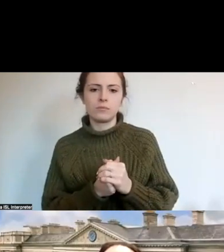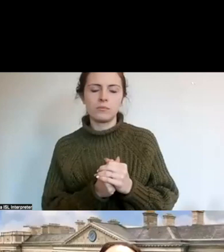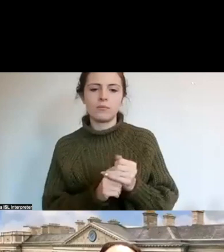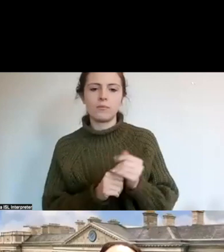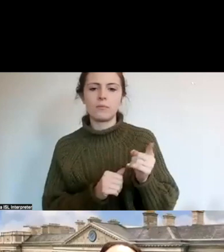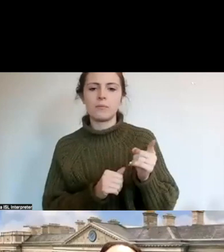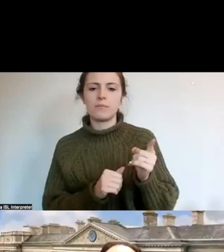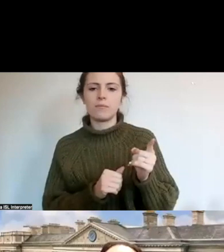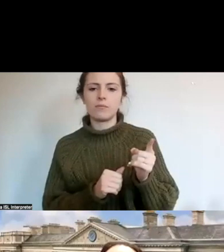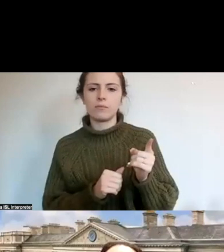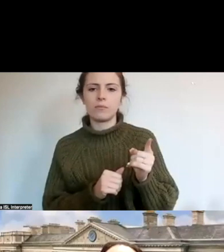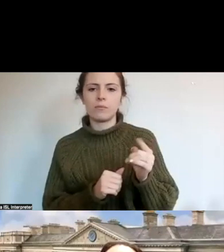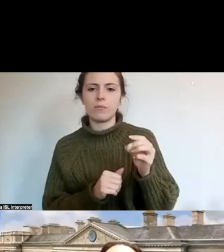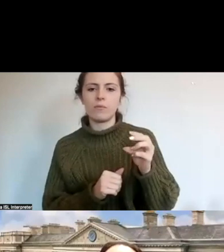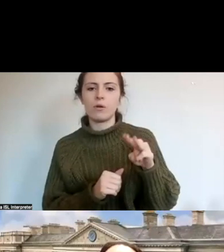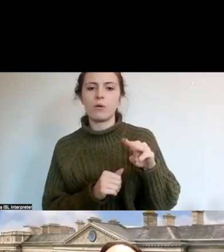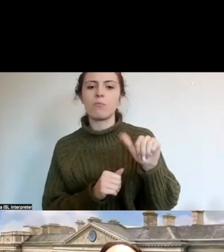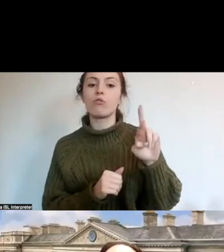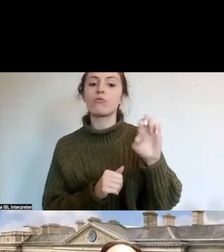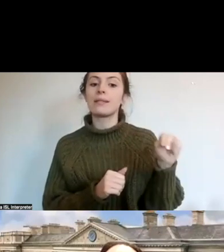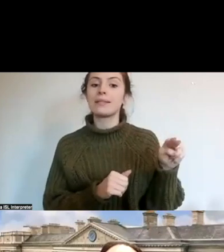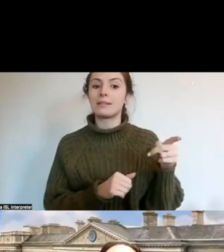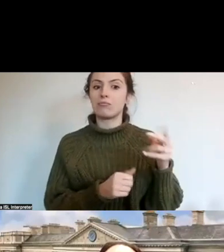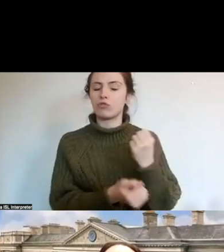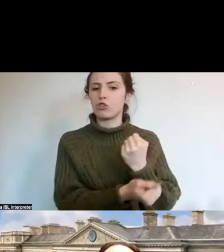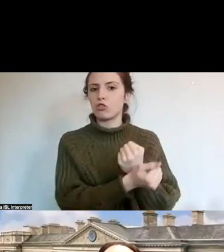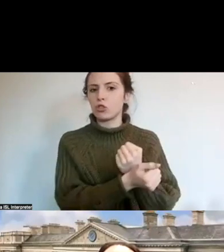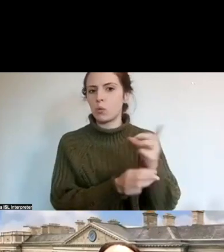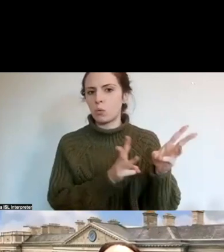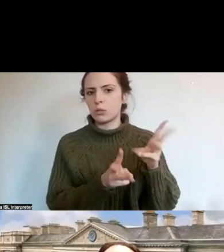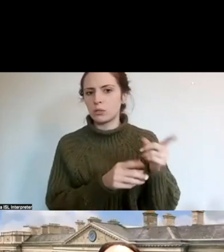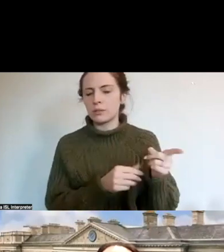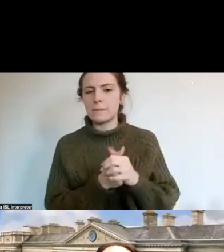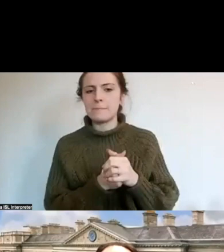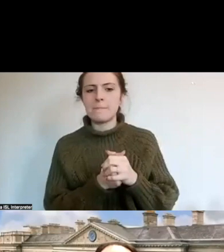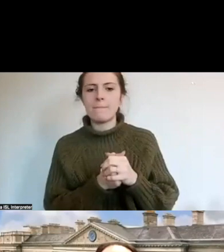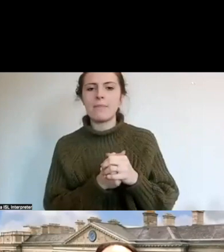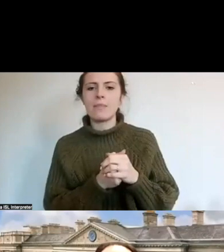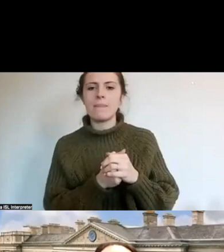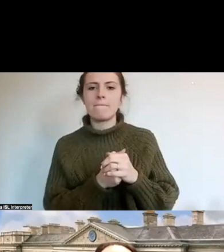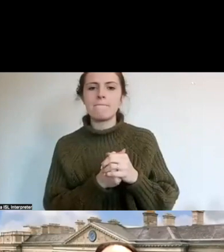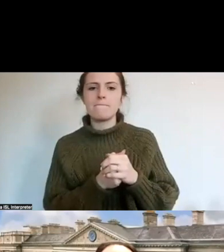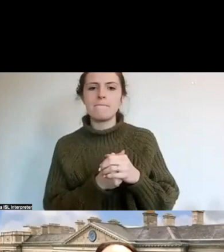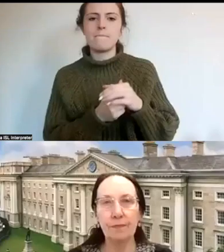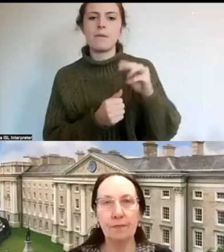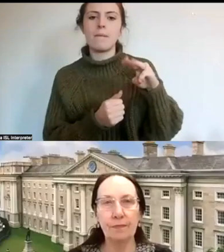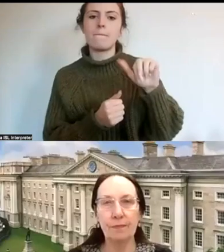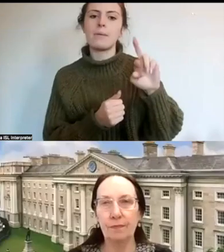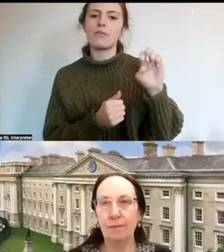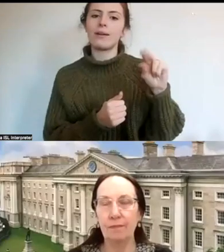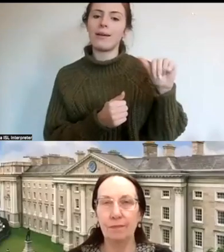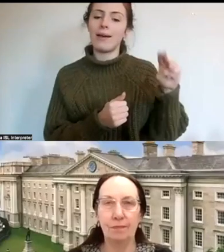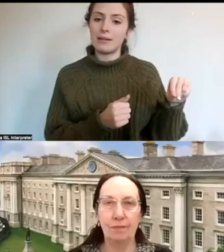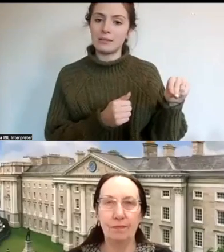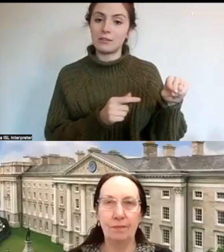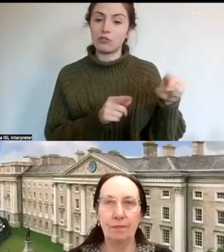here, Maureen. Professor Mary McCarron is Professor of Aging and Intellectual Disability, Director